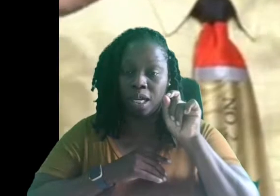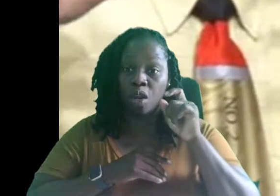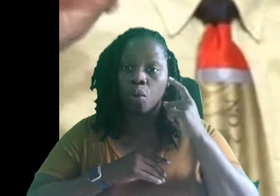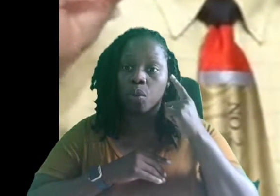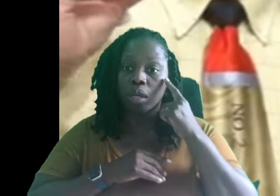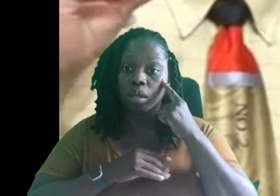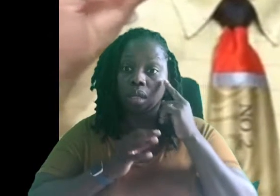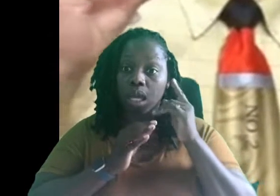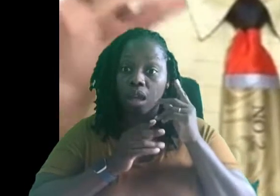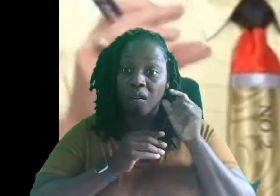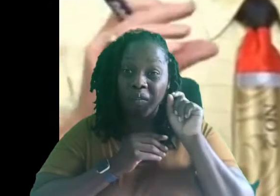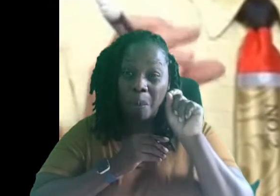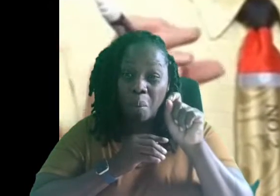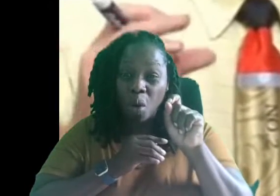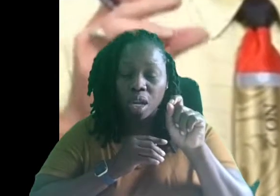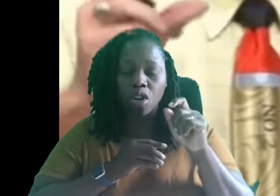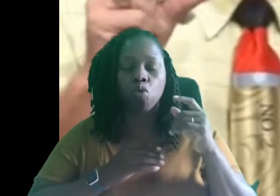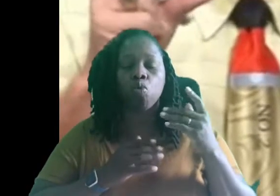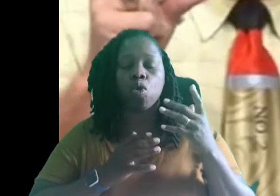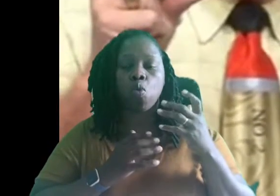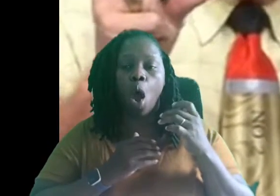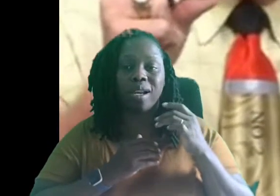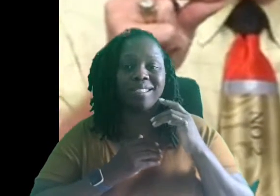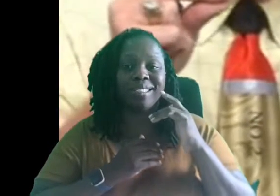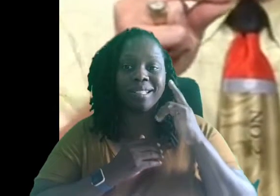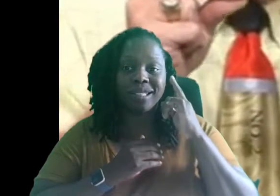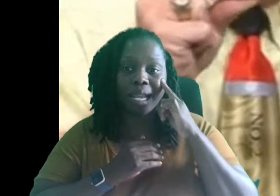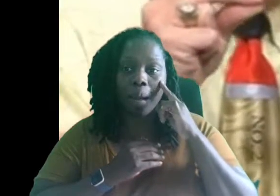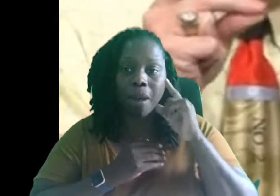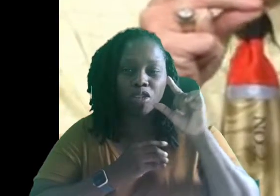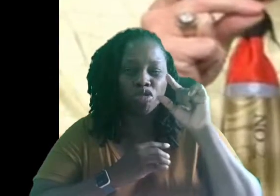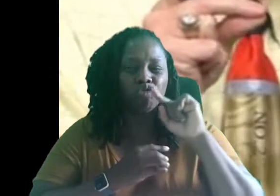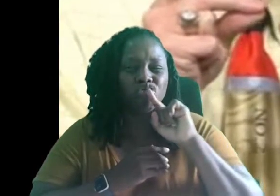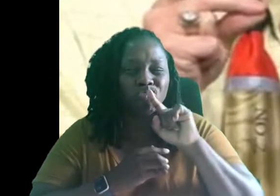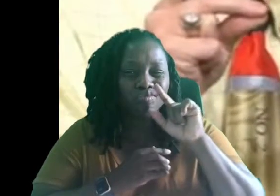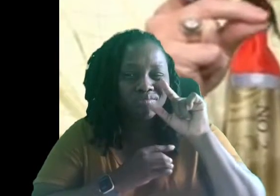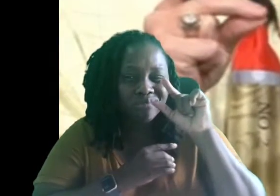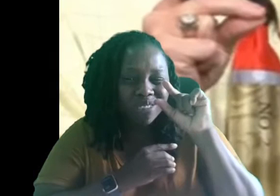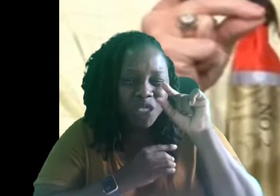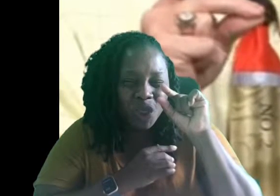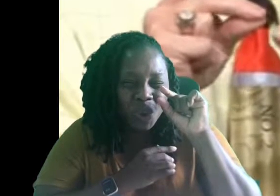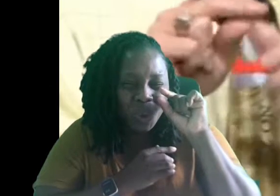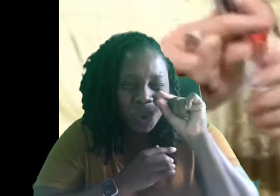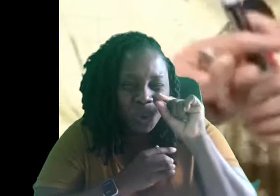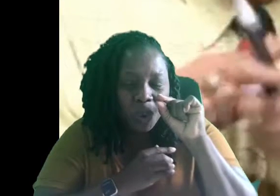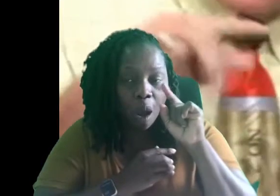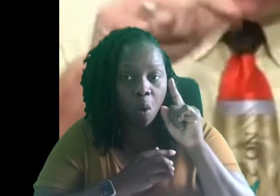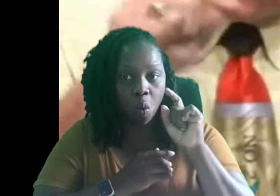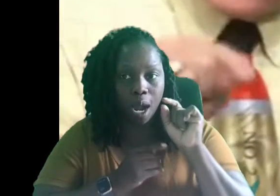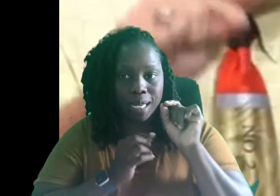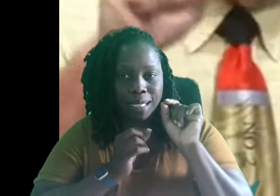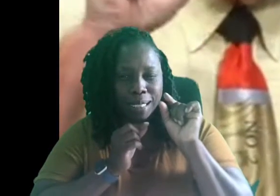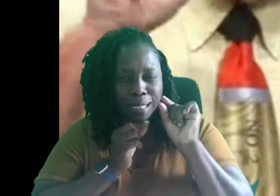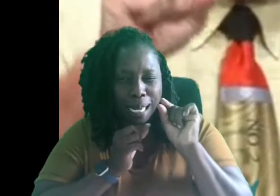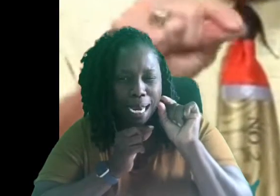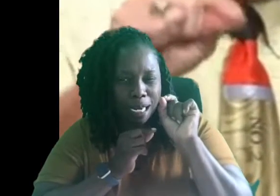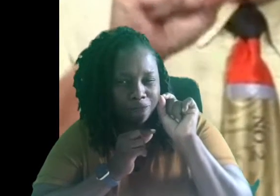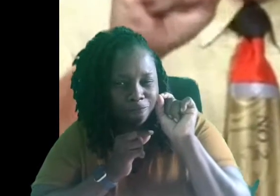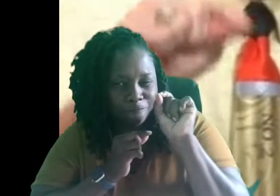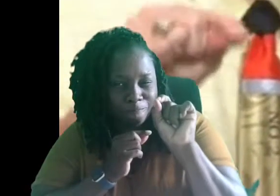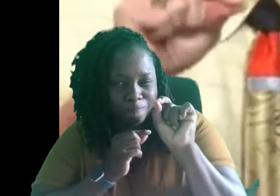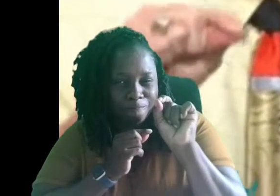points. When you think of a point, you want to think of it as being infinitely small, just